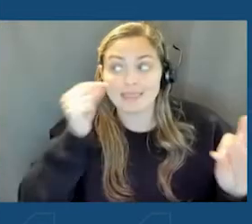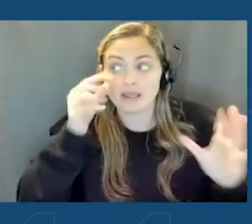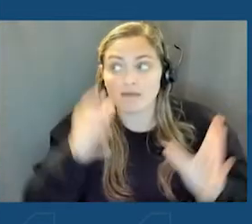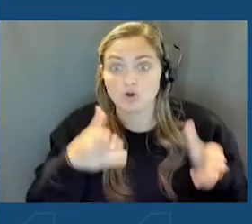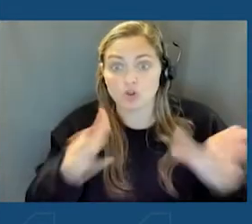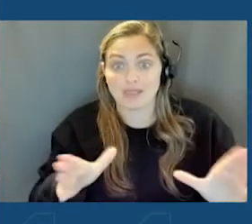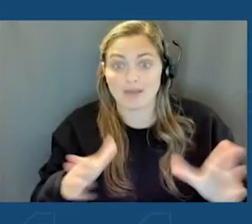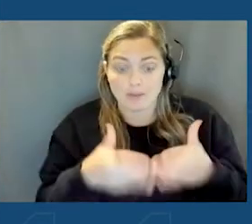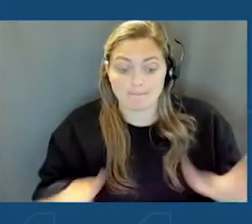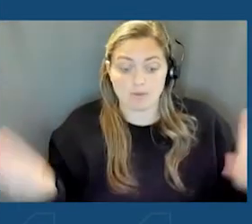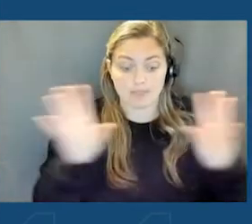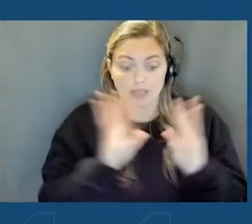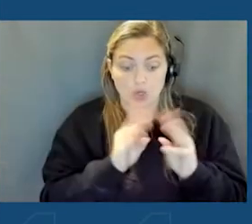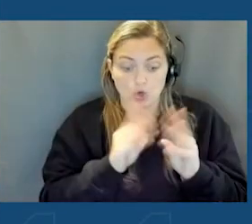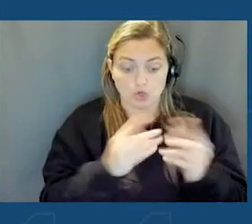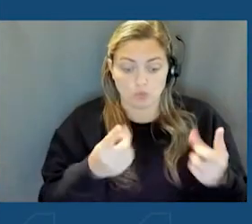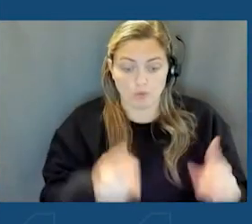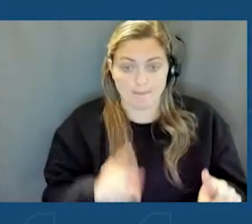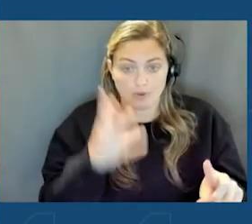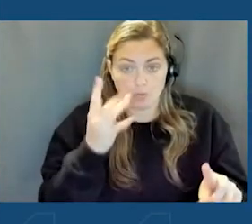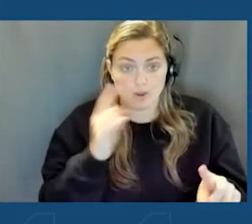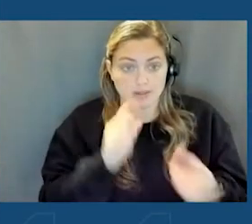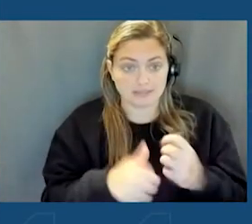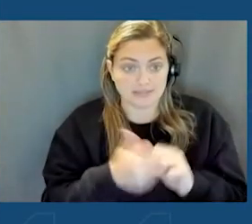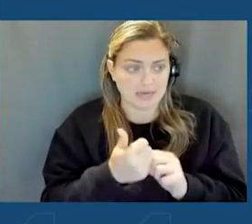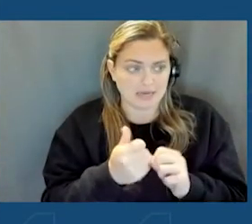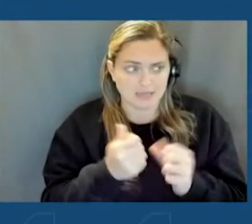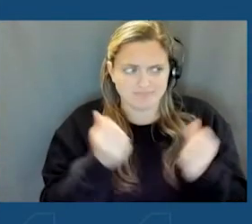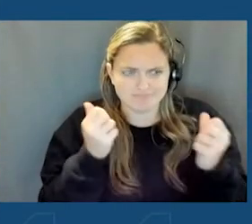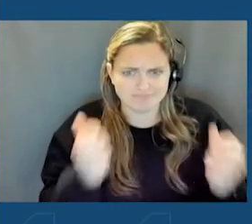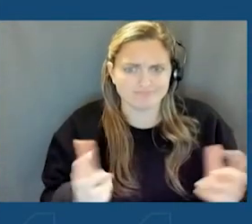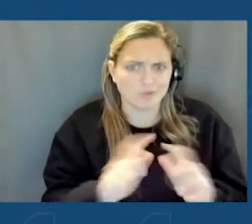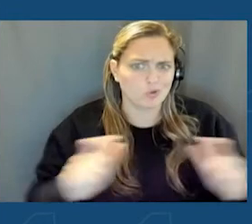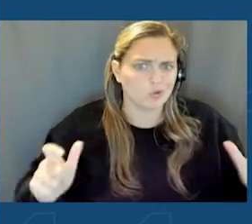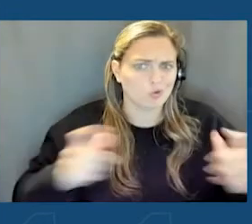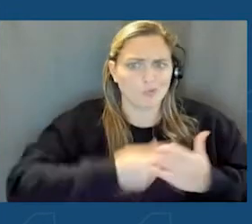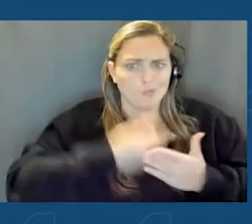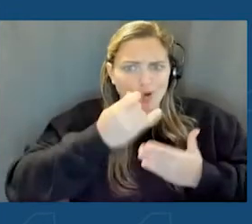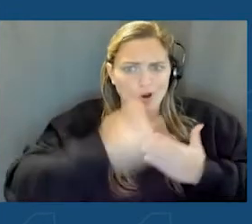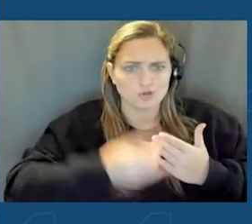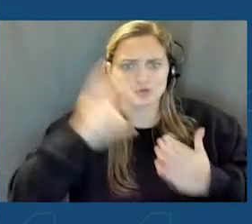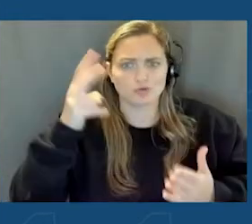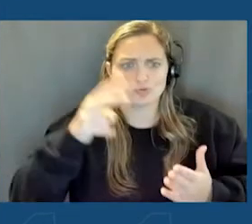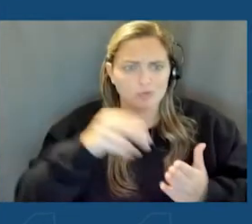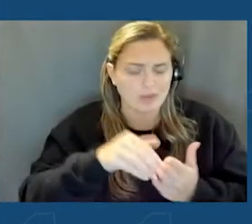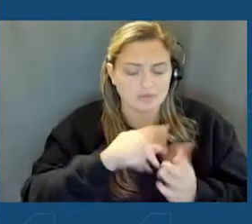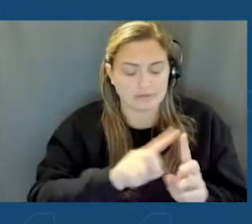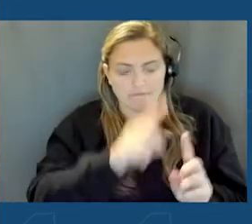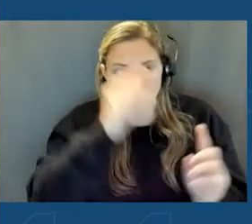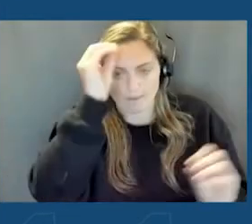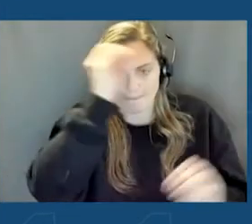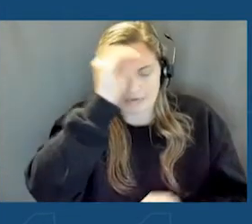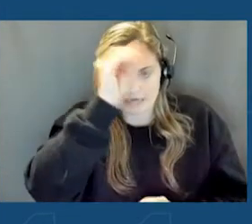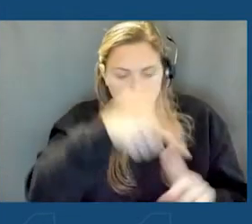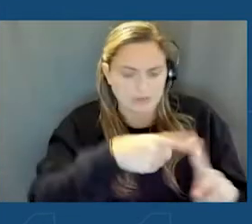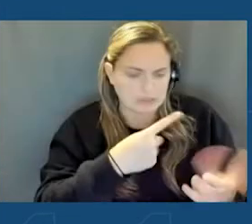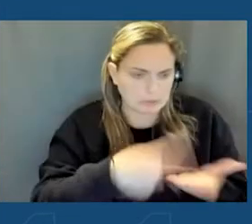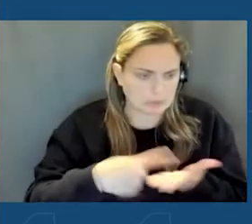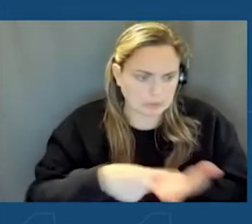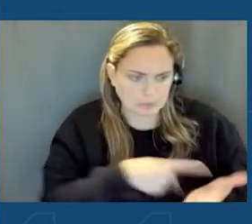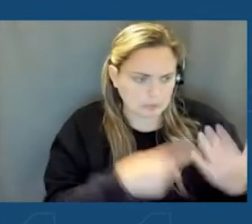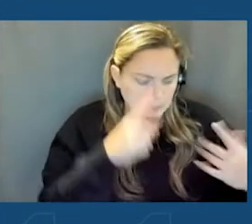to happen, because in any multi-mega project, there's 2,000 opinions that we got to boil down to one.